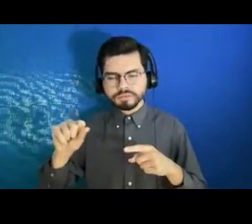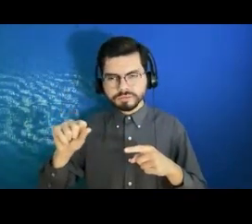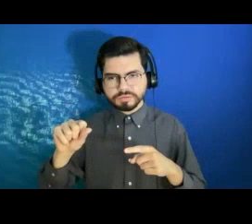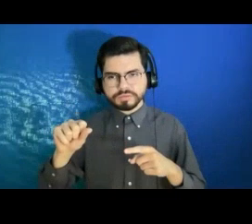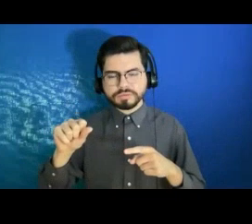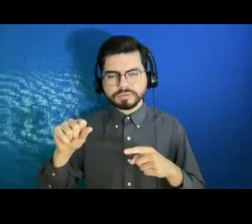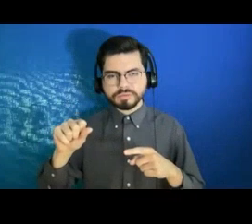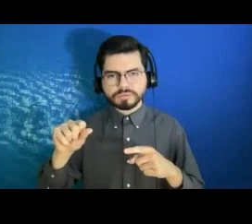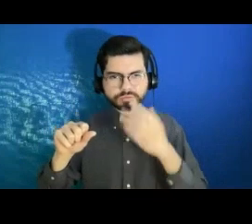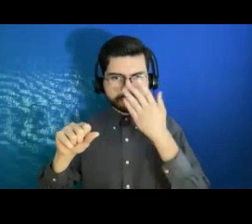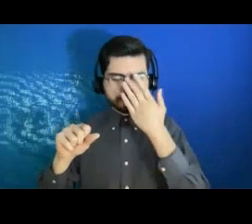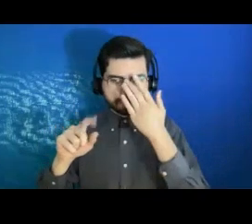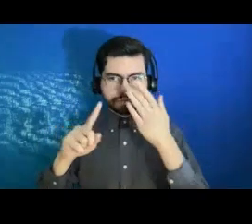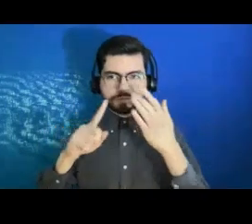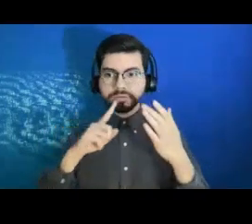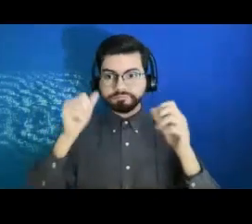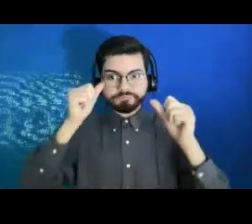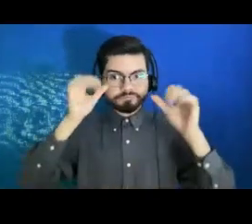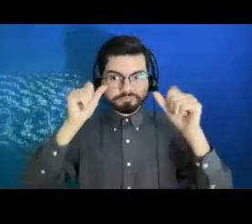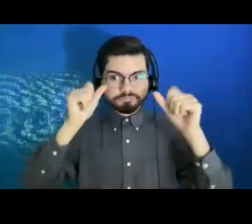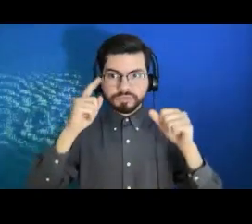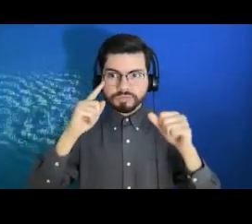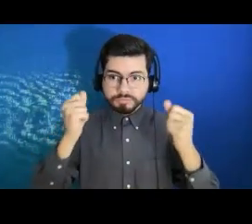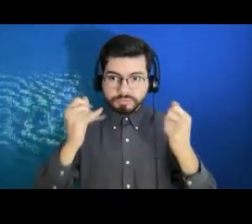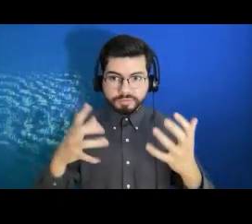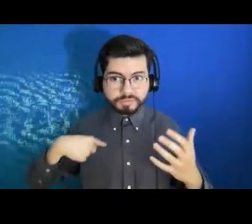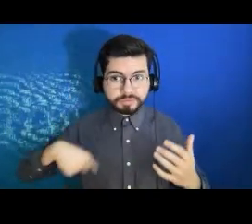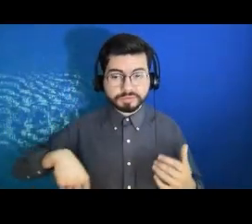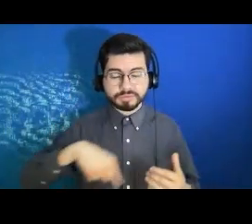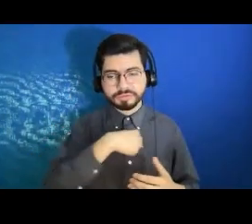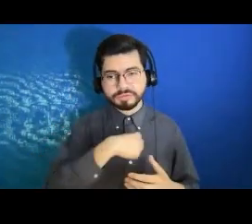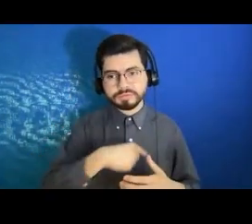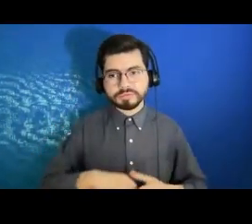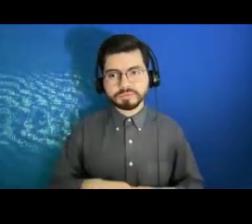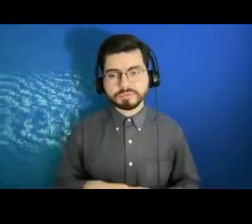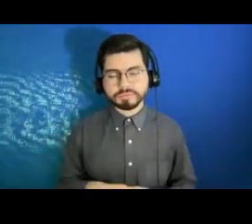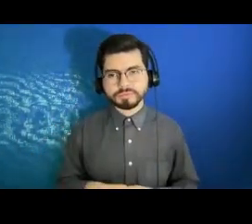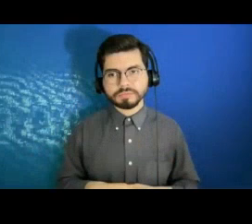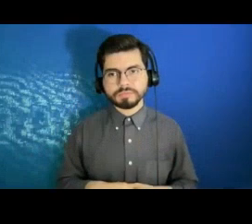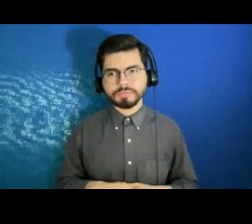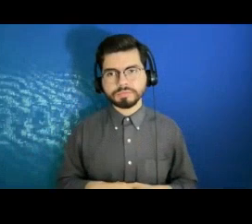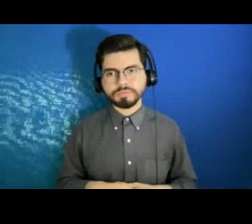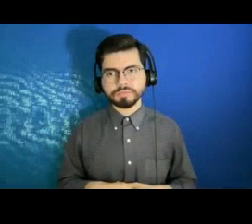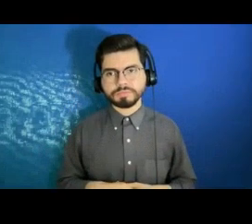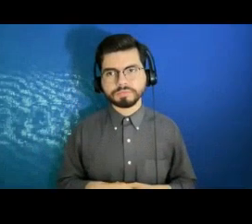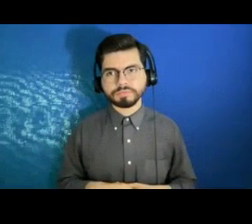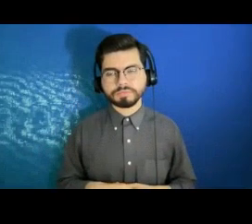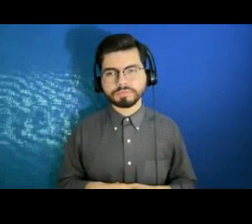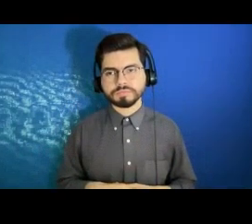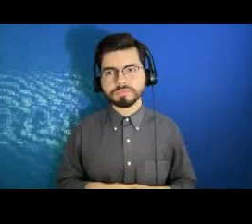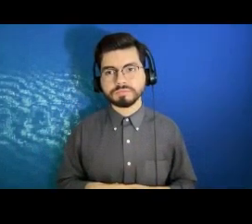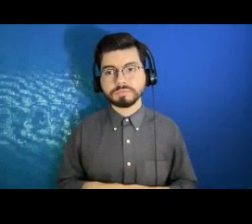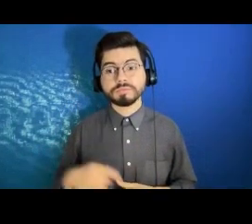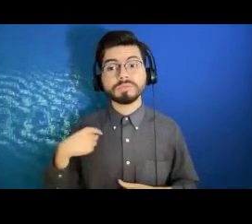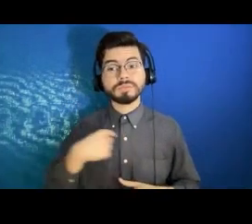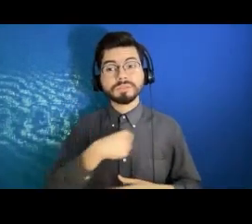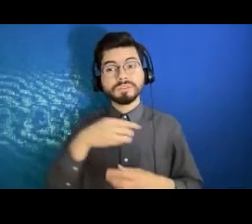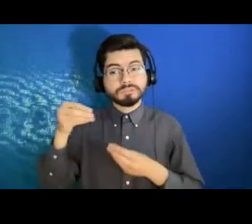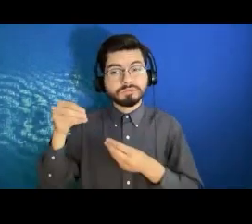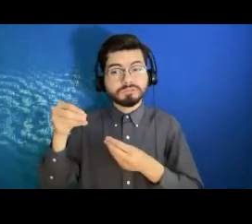that was an eye-opening experience for a lot of folks. We spent about $6 million that